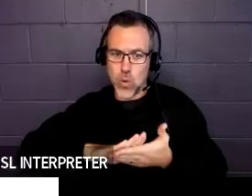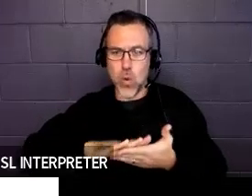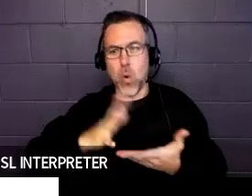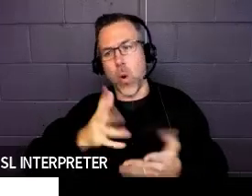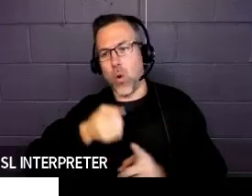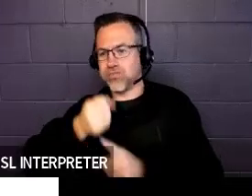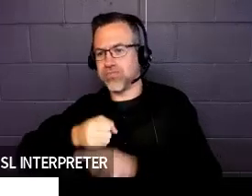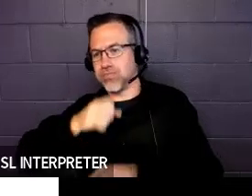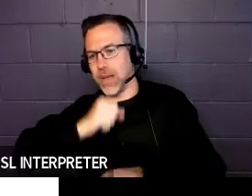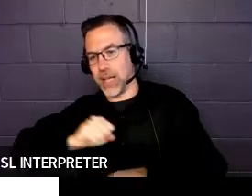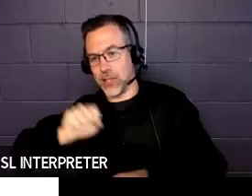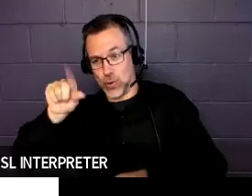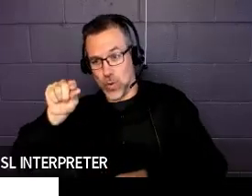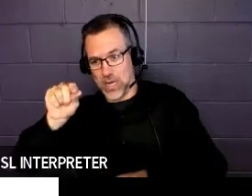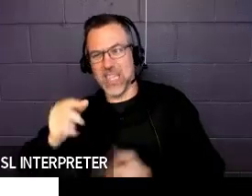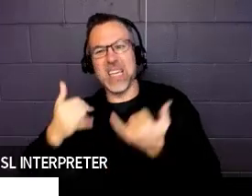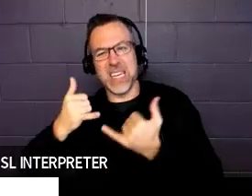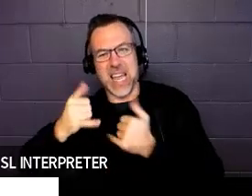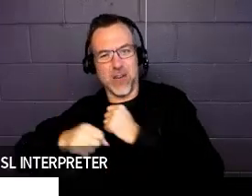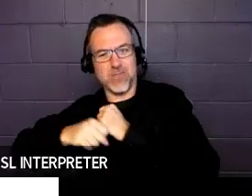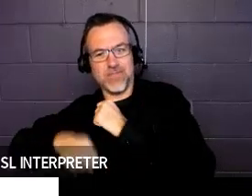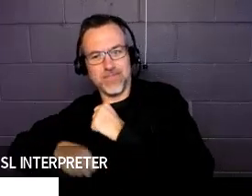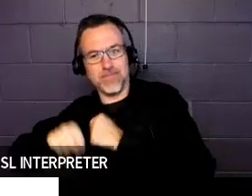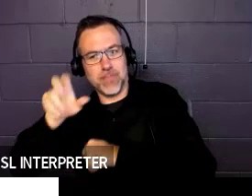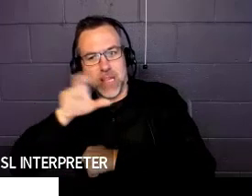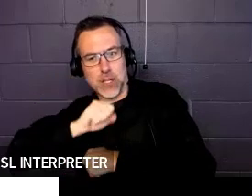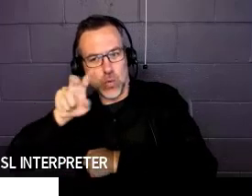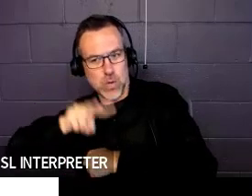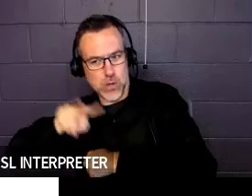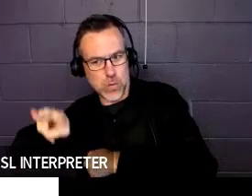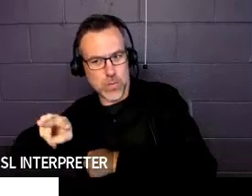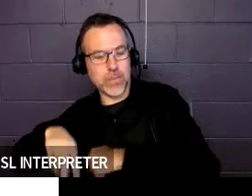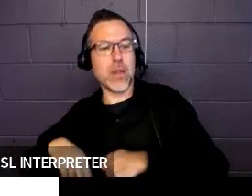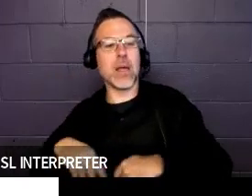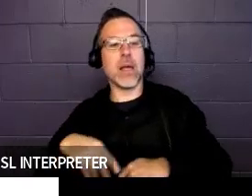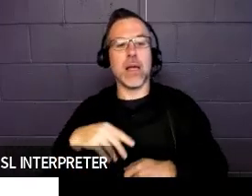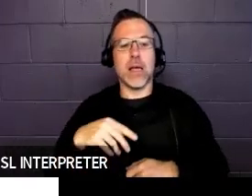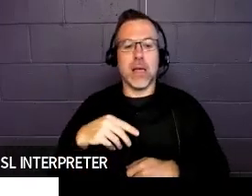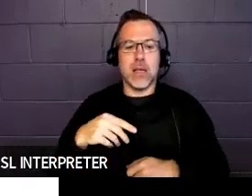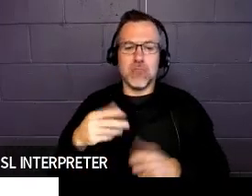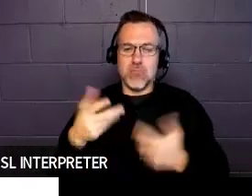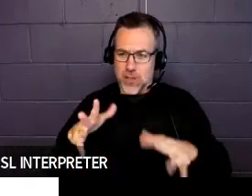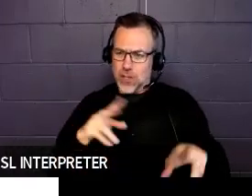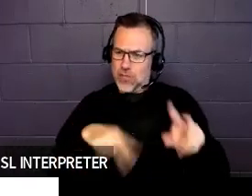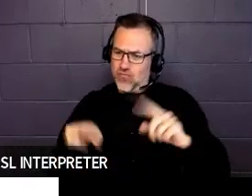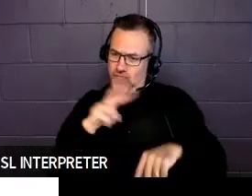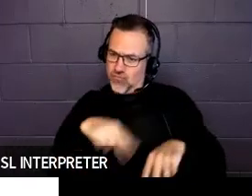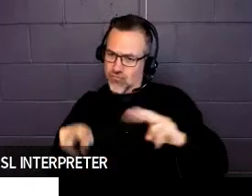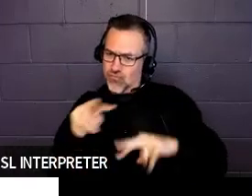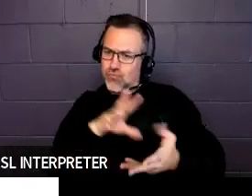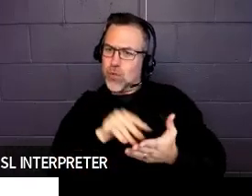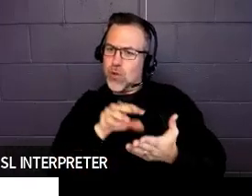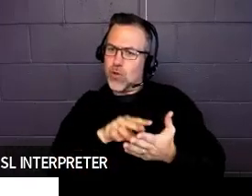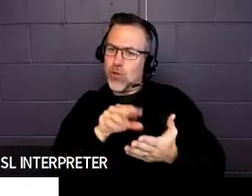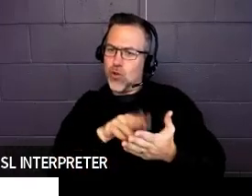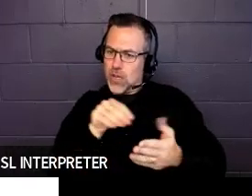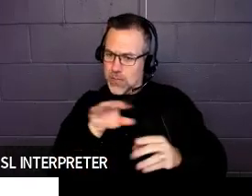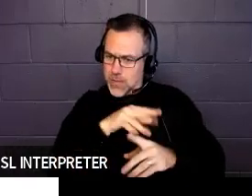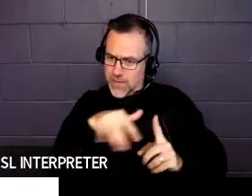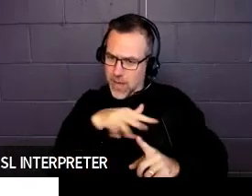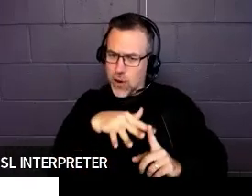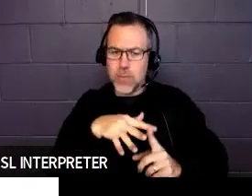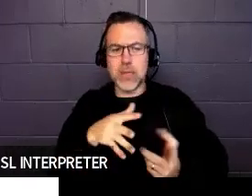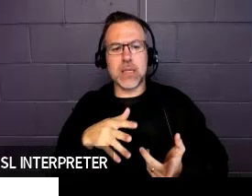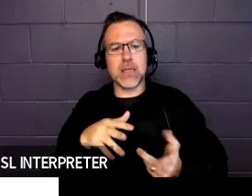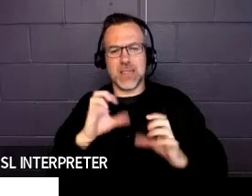or now we have guidance to 22, has been observed in the learning environment or classroom setting, has been